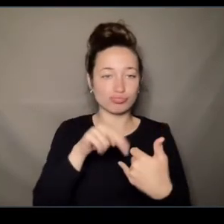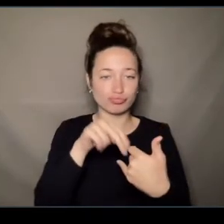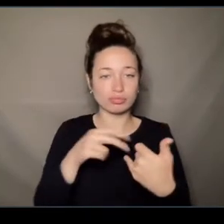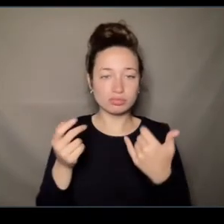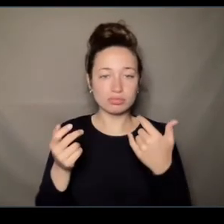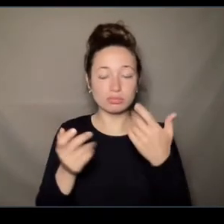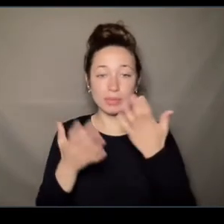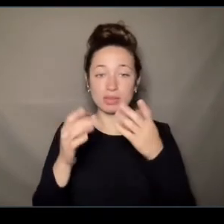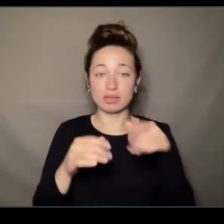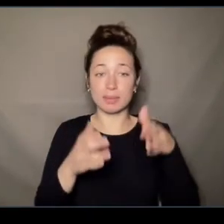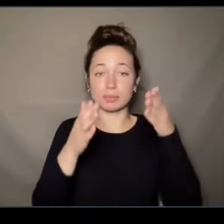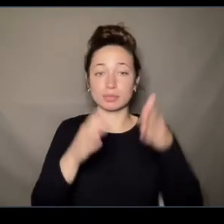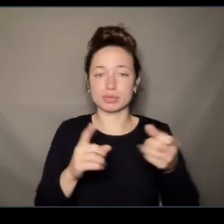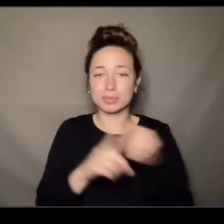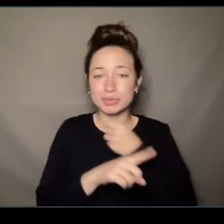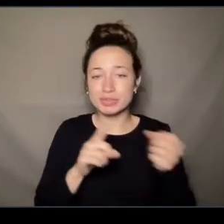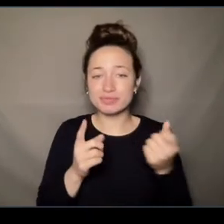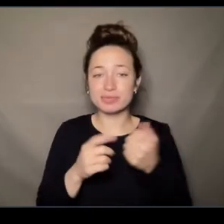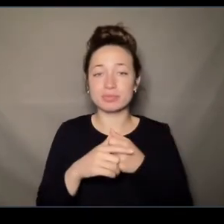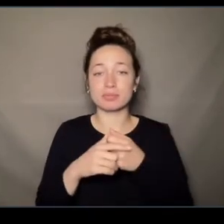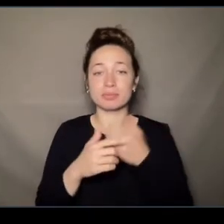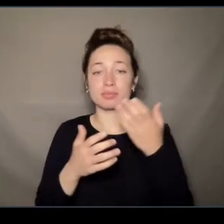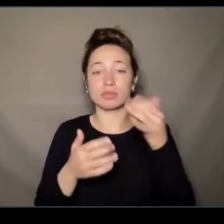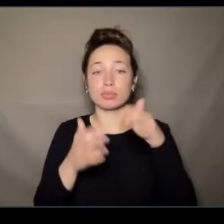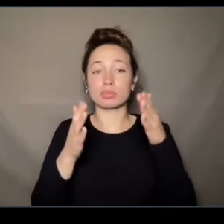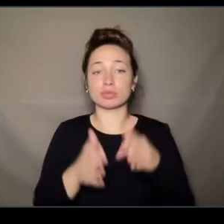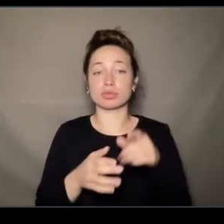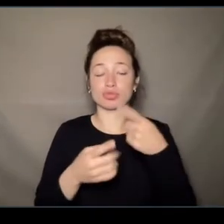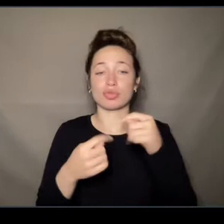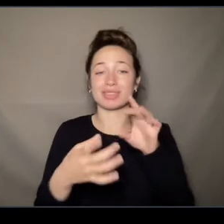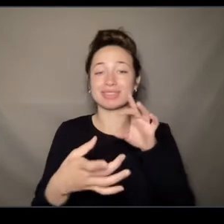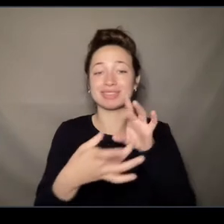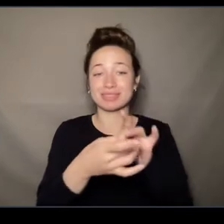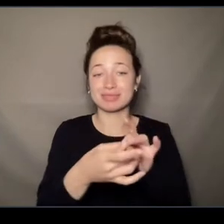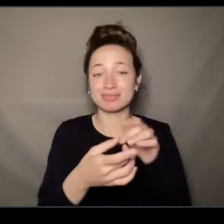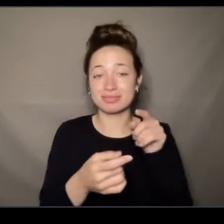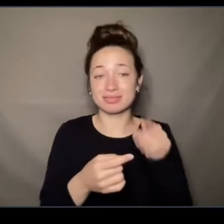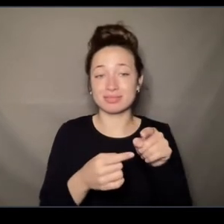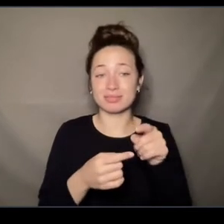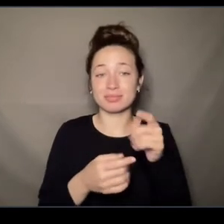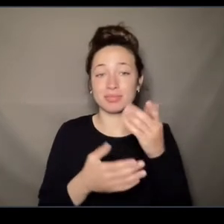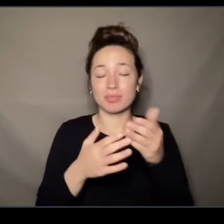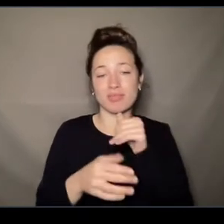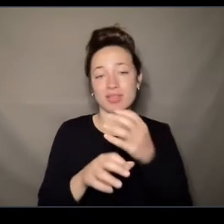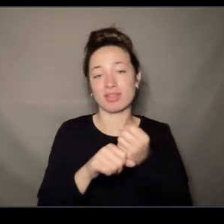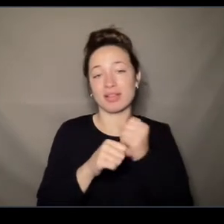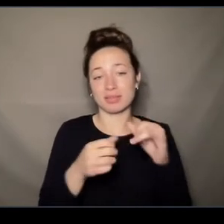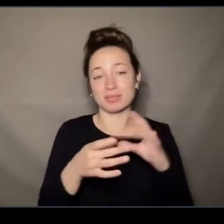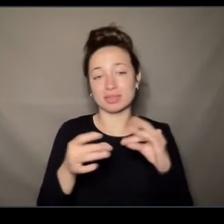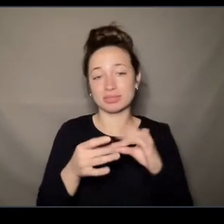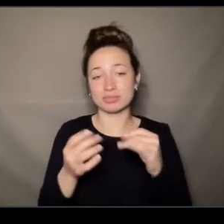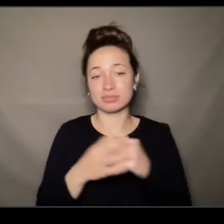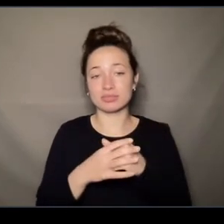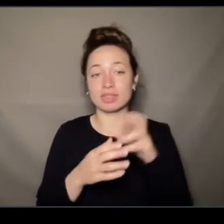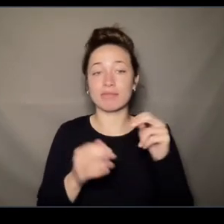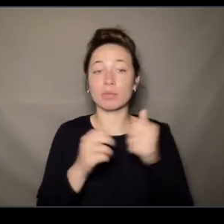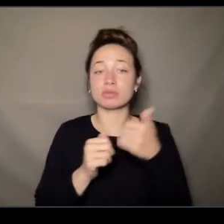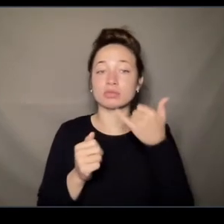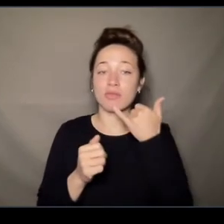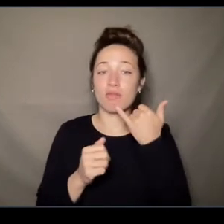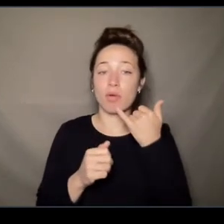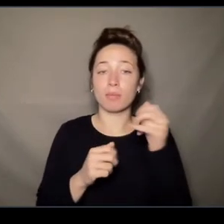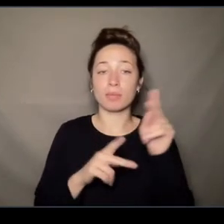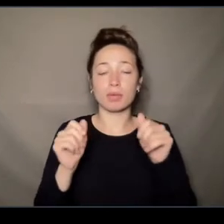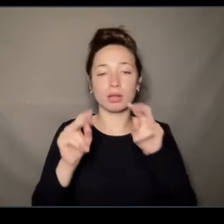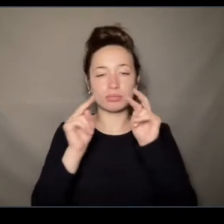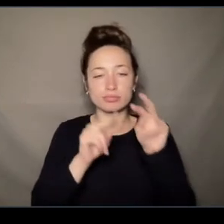phone, right? Because if there's an abusive person somewhere, the person you're trying to get the message to might not get it. Well, and even